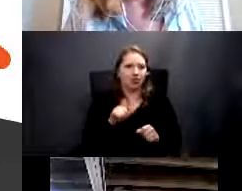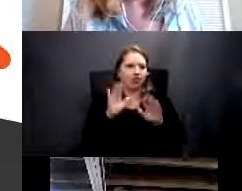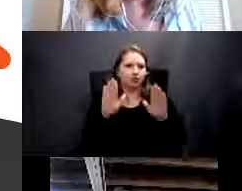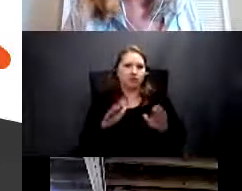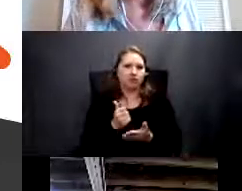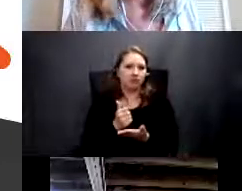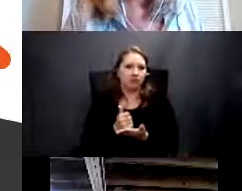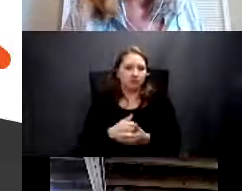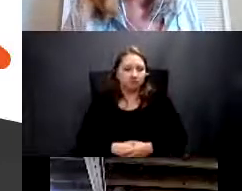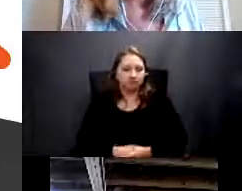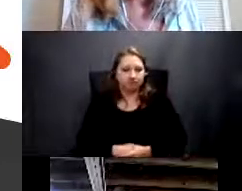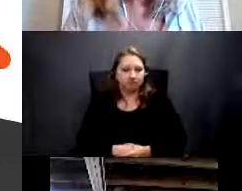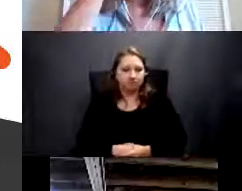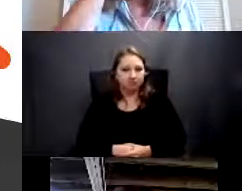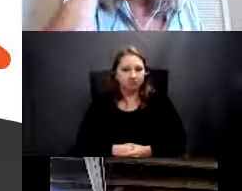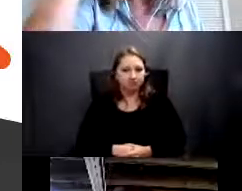helpful.